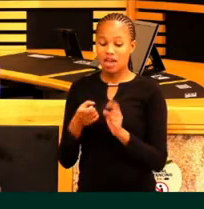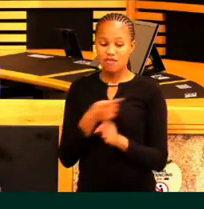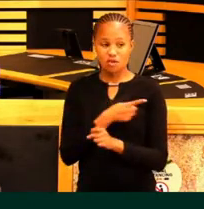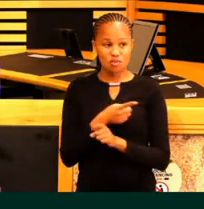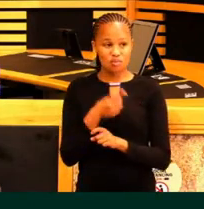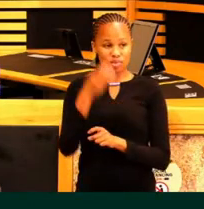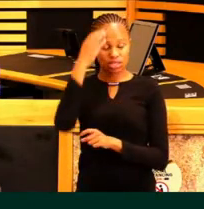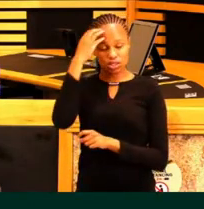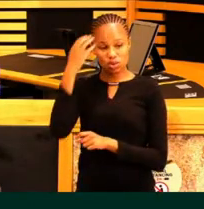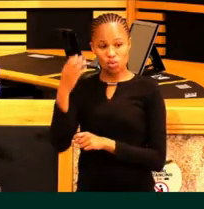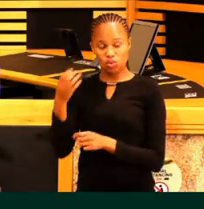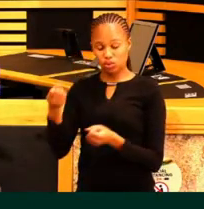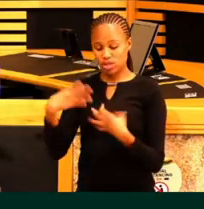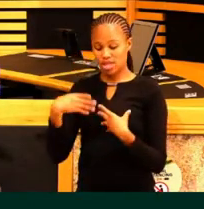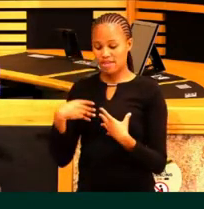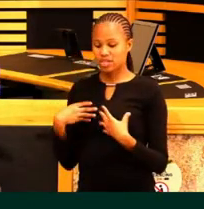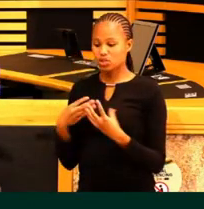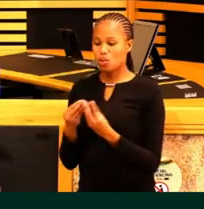is